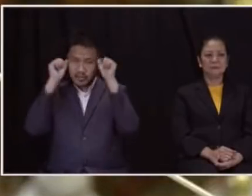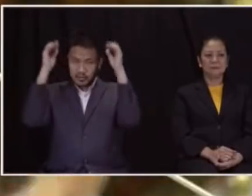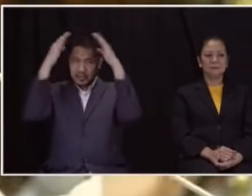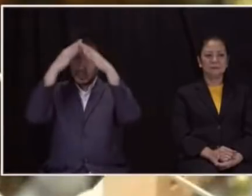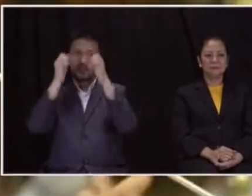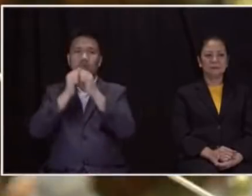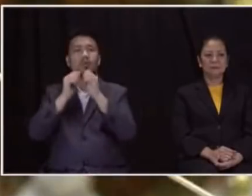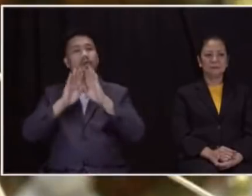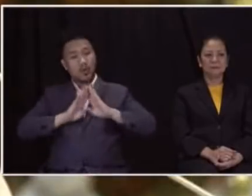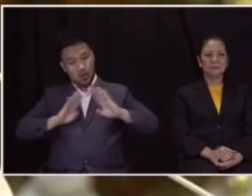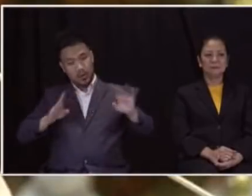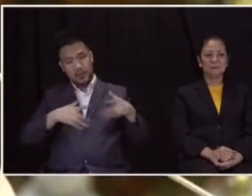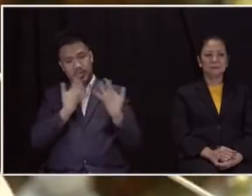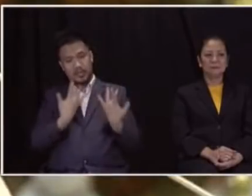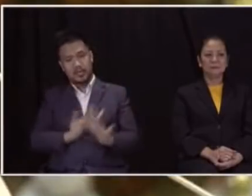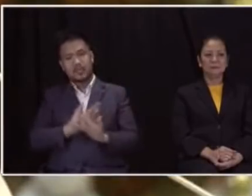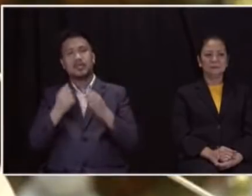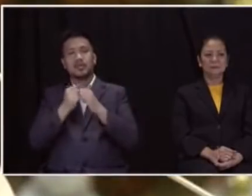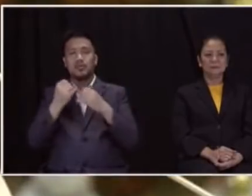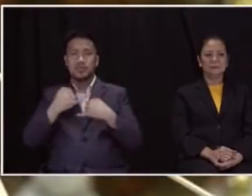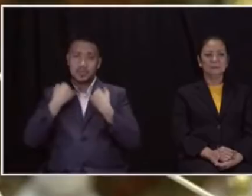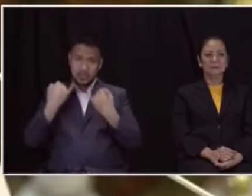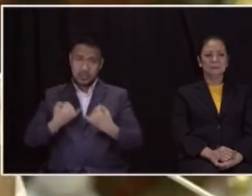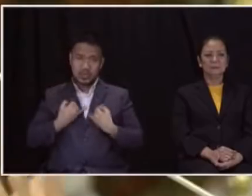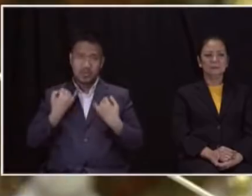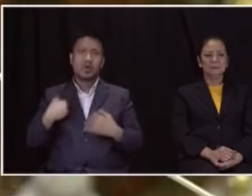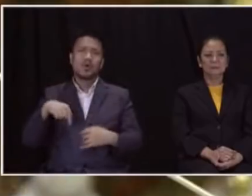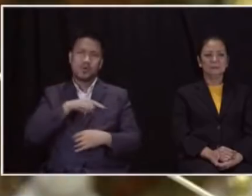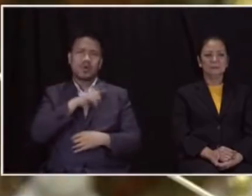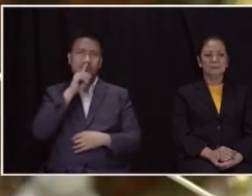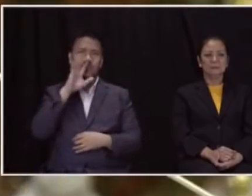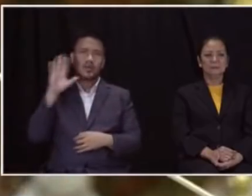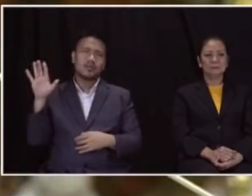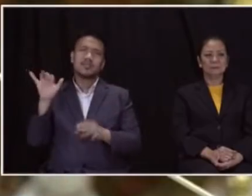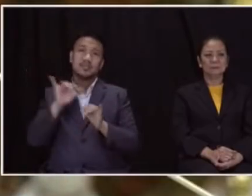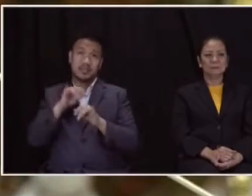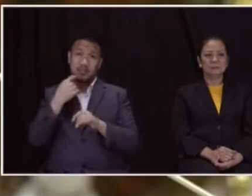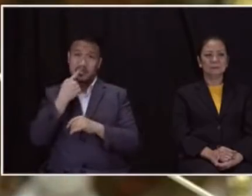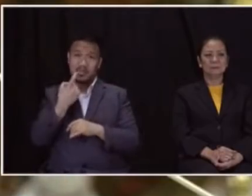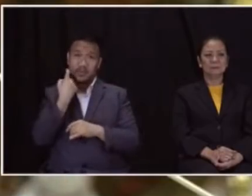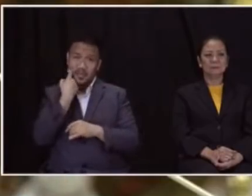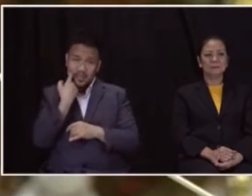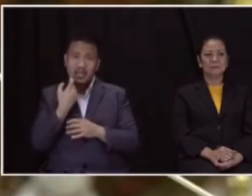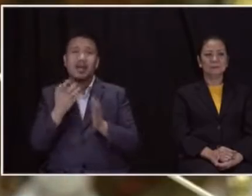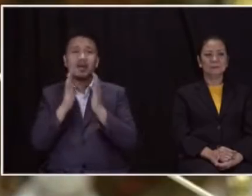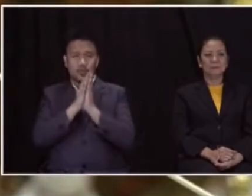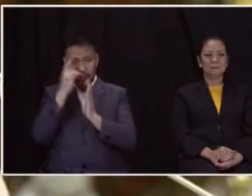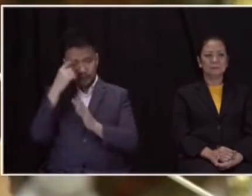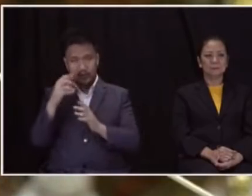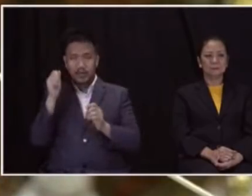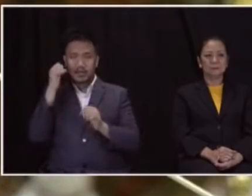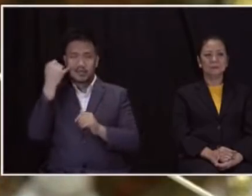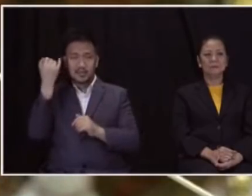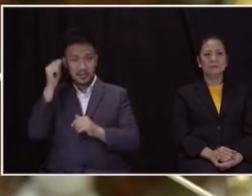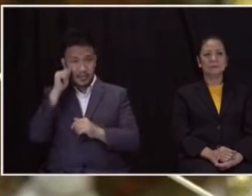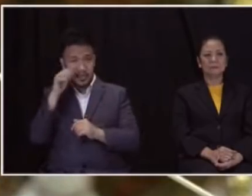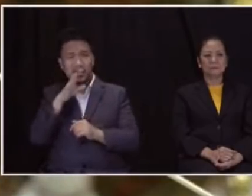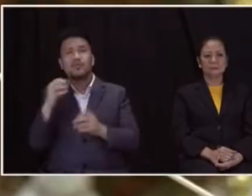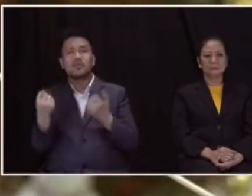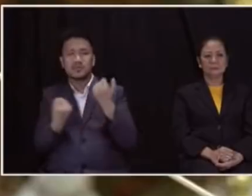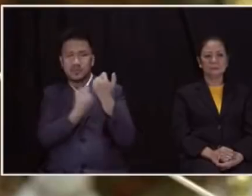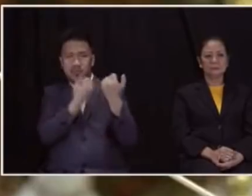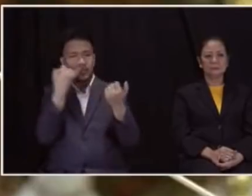with open hearts and with joy. We promise, as we've said, that we will pray for him, that we will support him